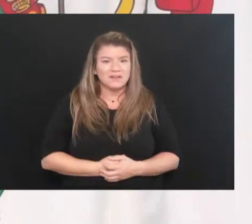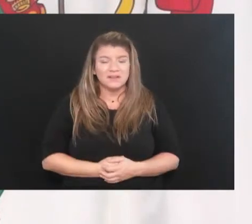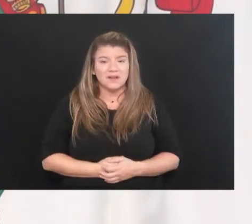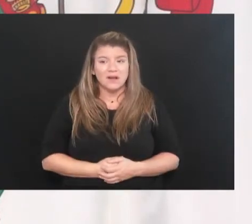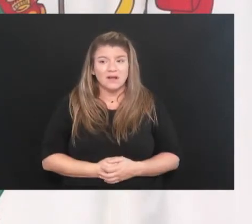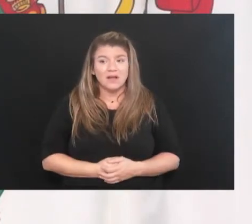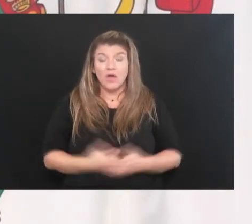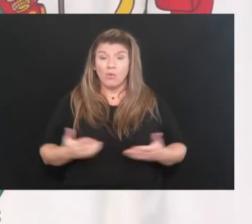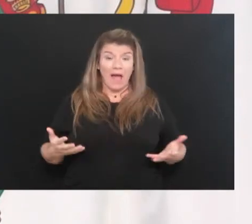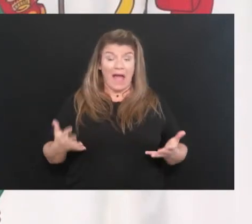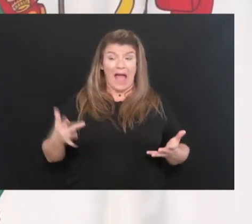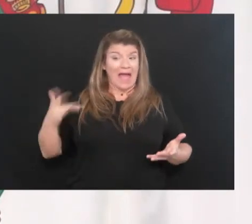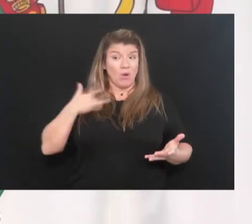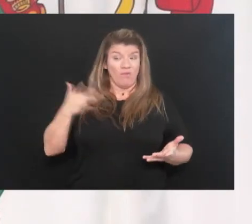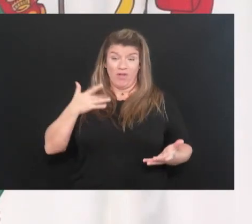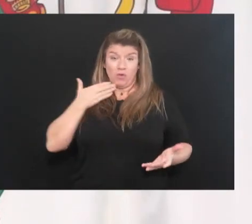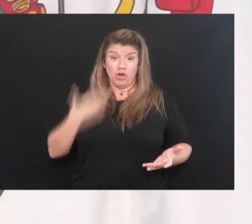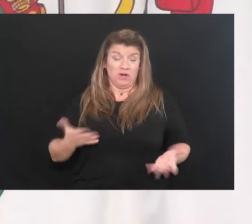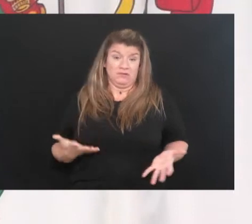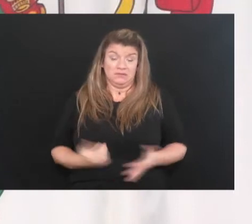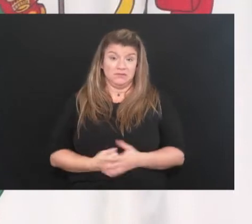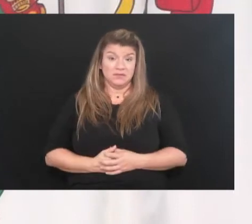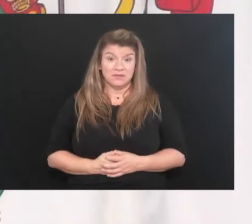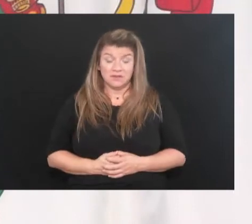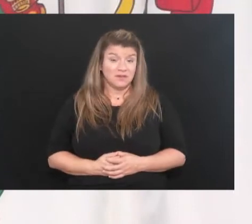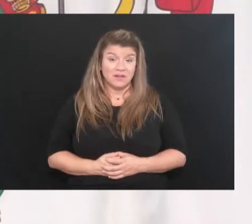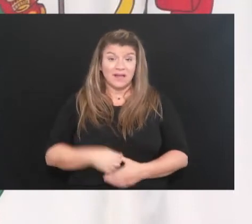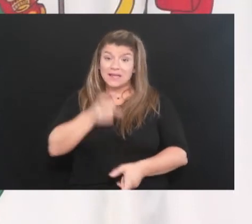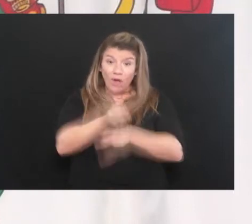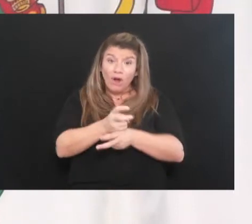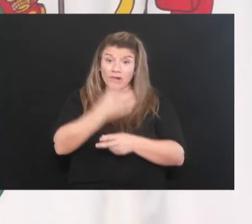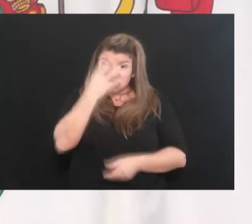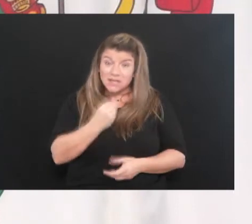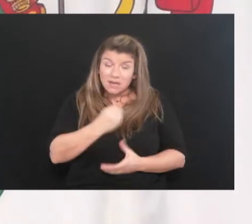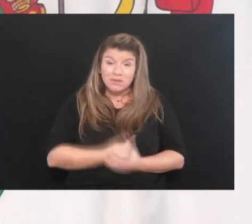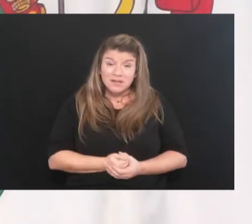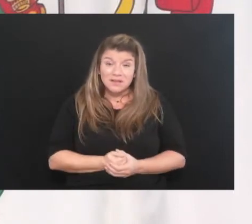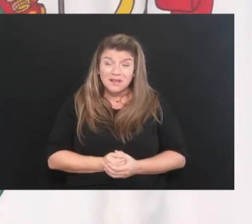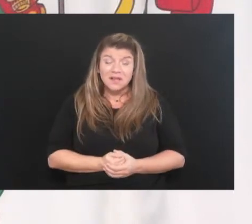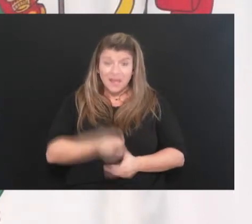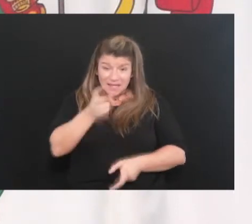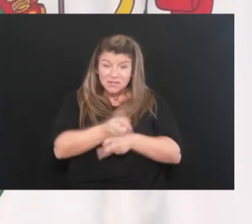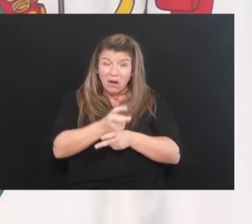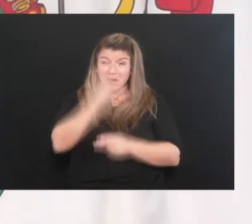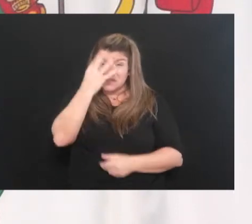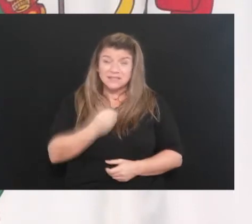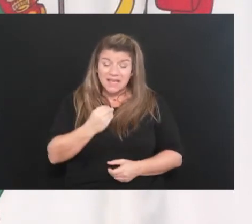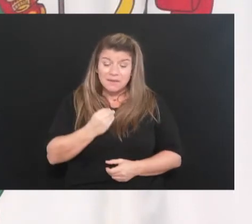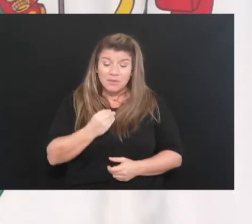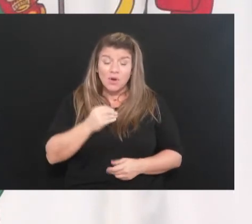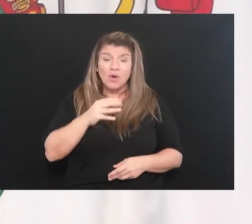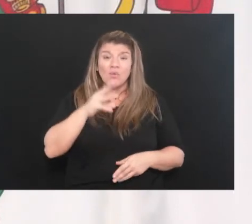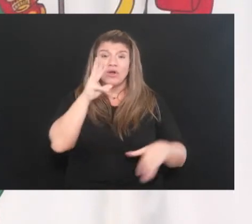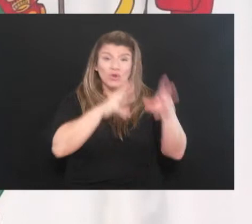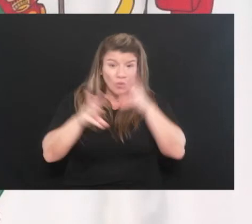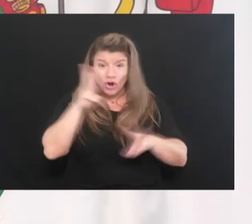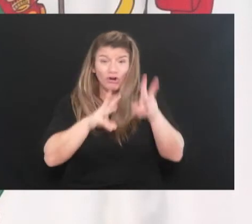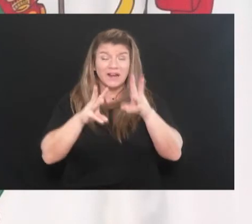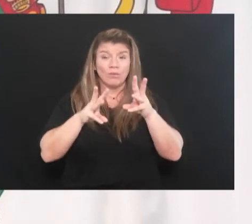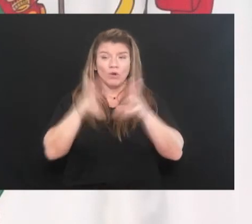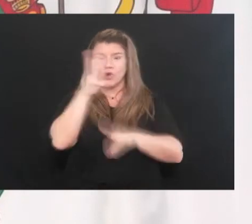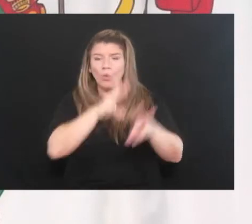Well, I don't feel good. It's hard to sleep. It's hard to sleep when you're worried. You're worried